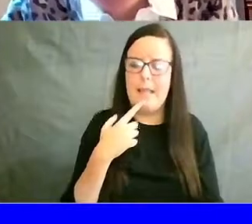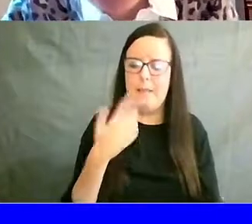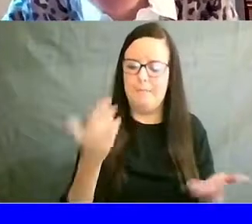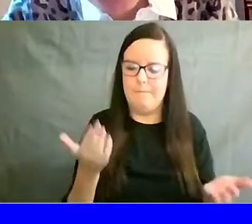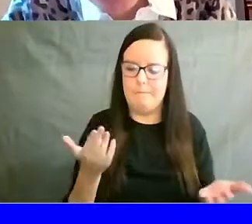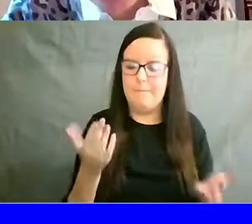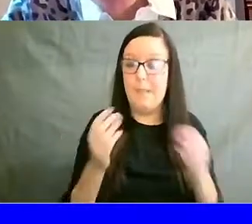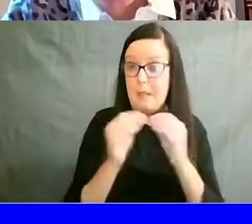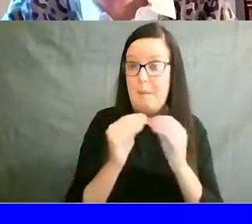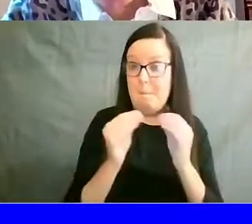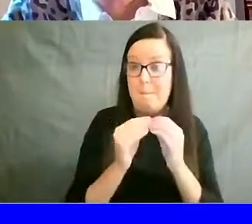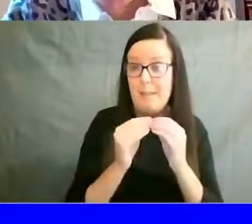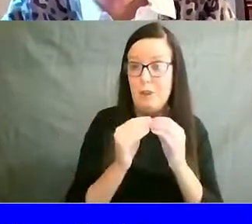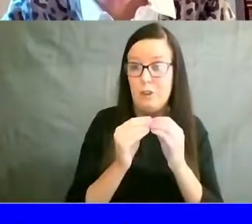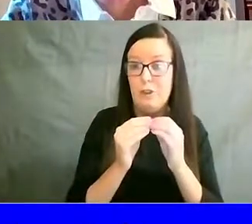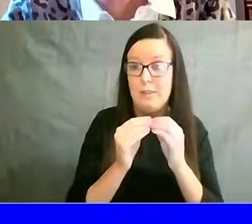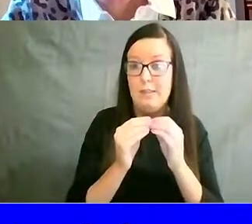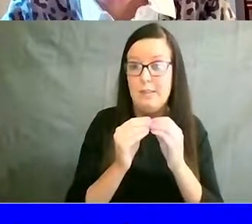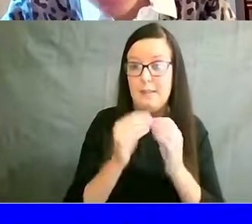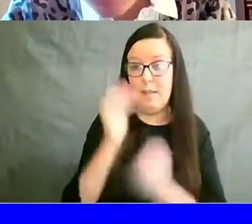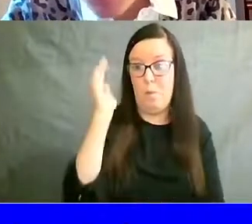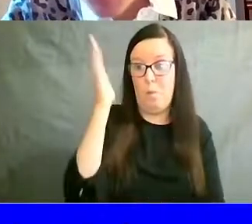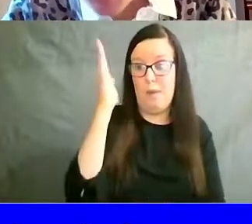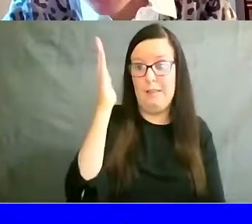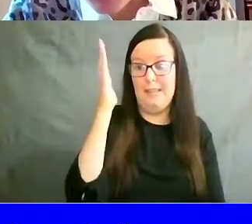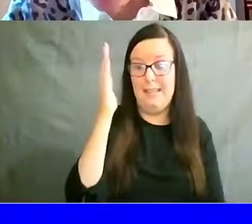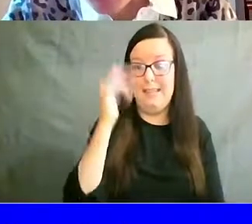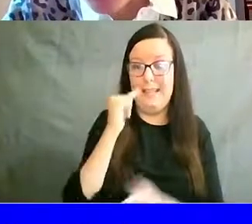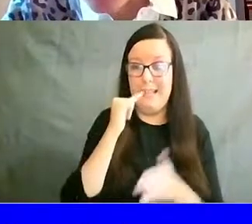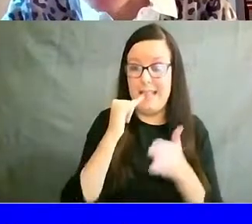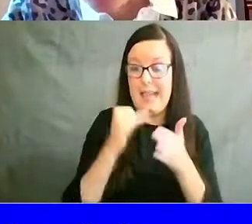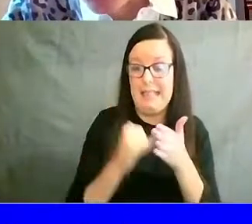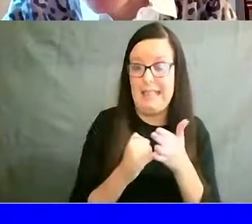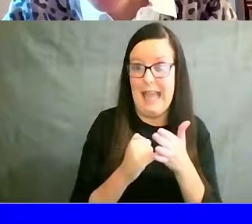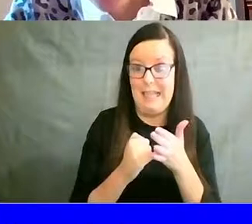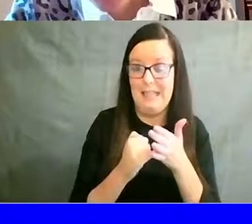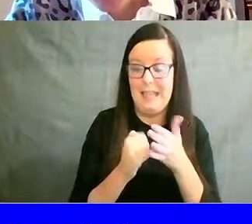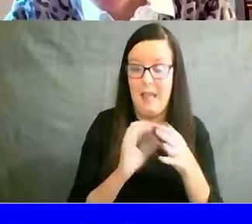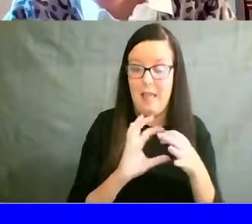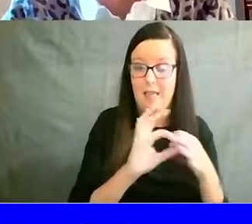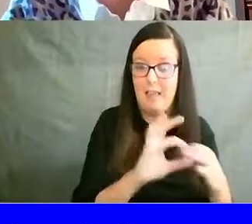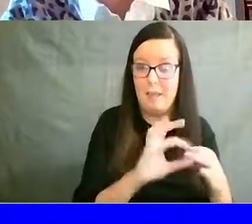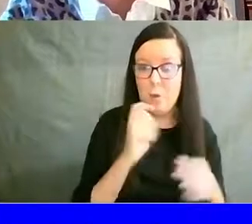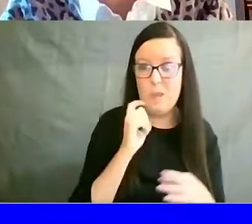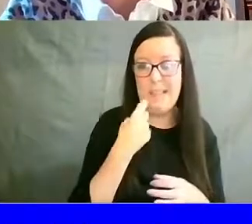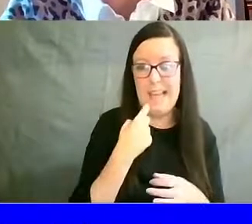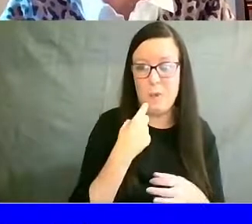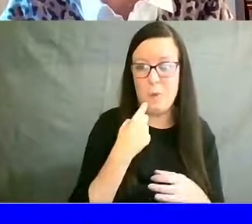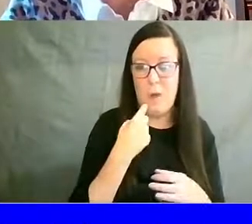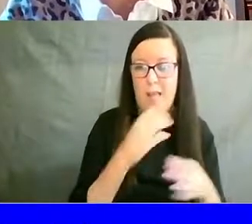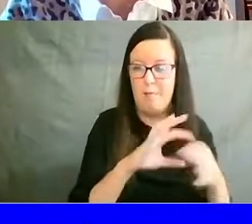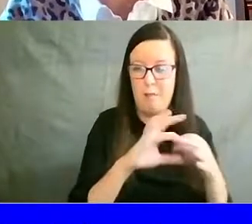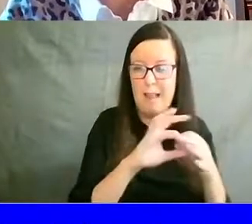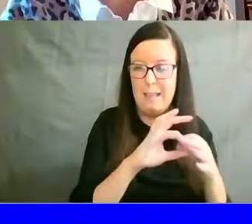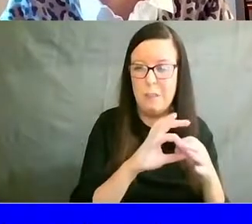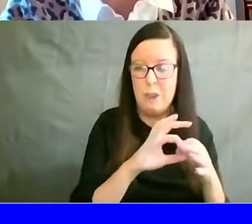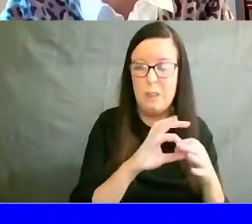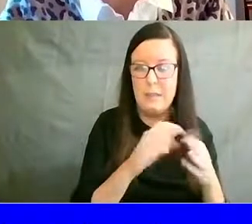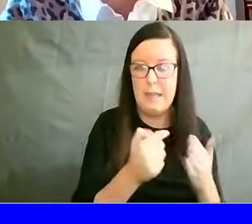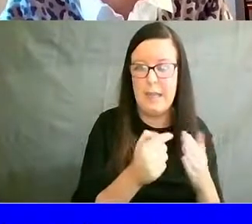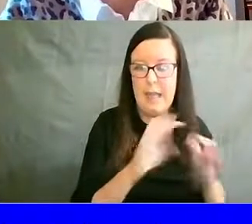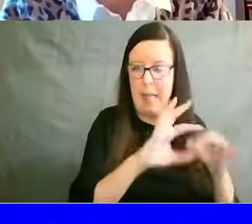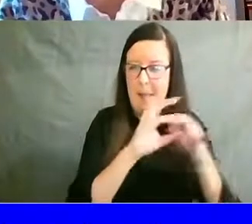As I mentioned in the presentation, consent to sexual relations is one of those areas which the 2015 Act specifically